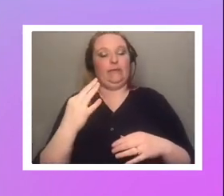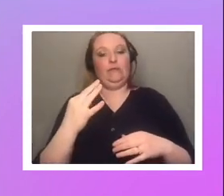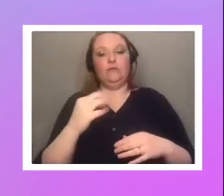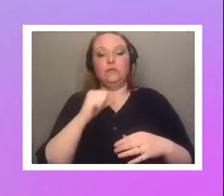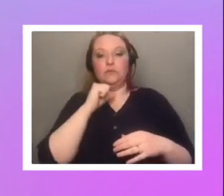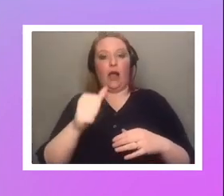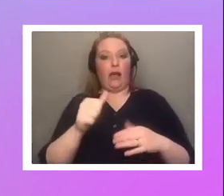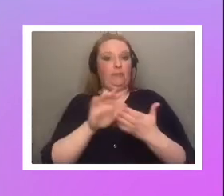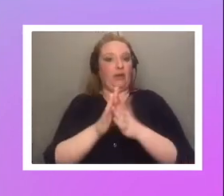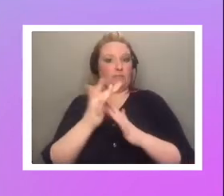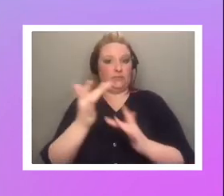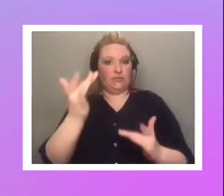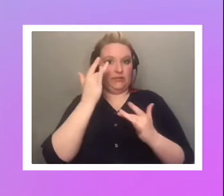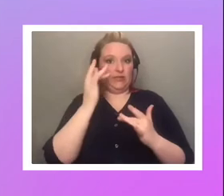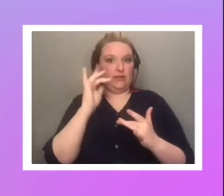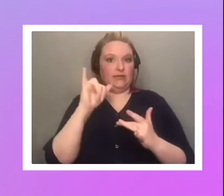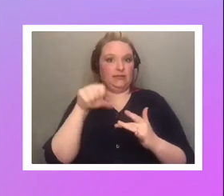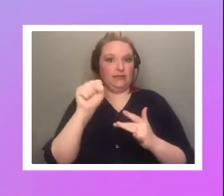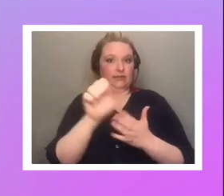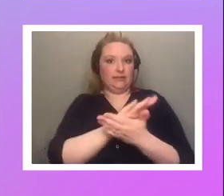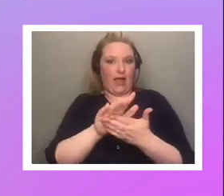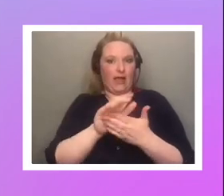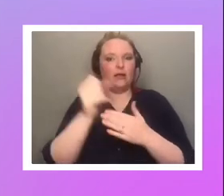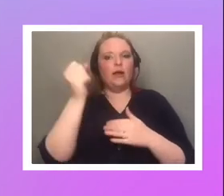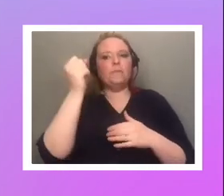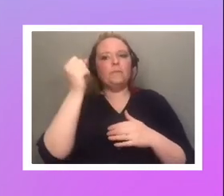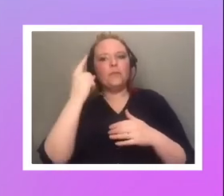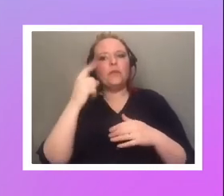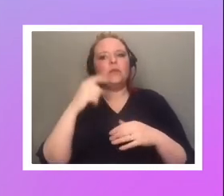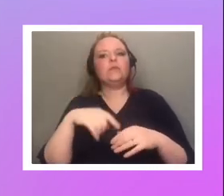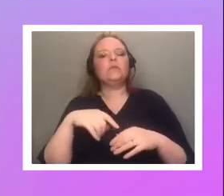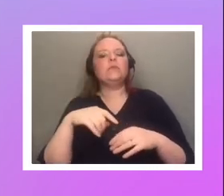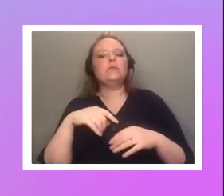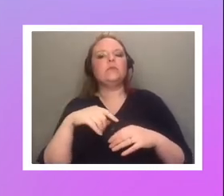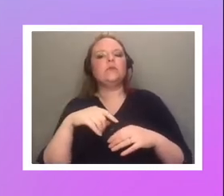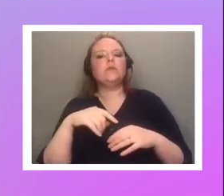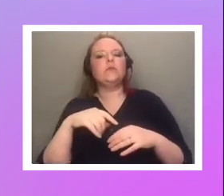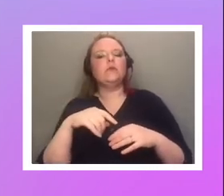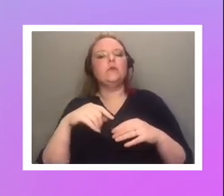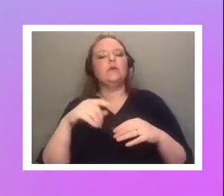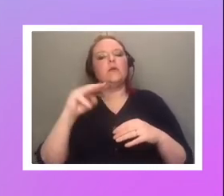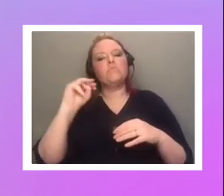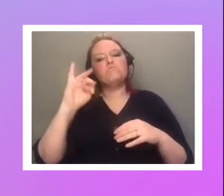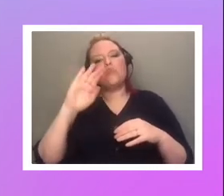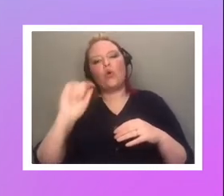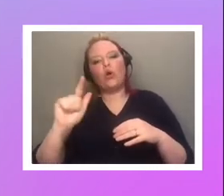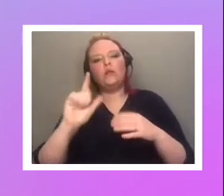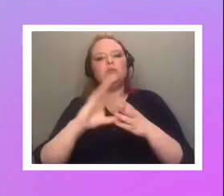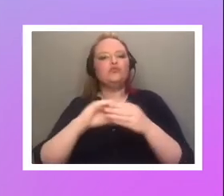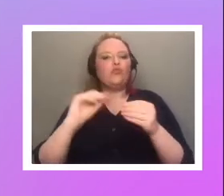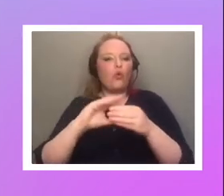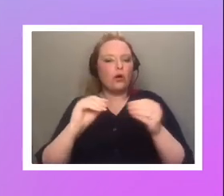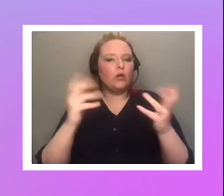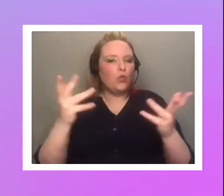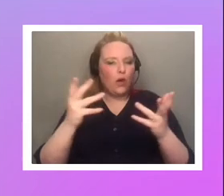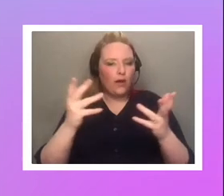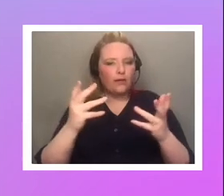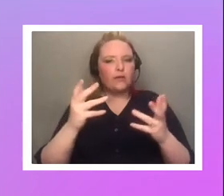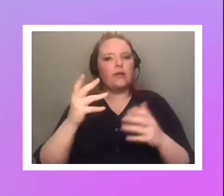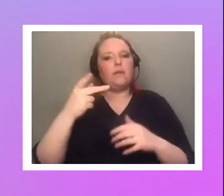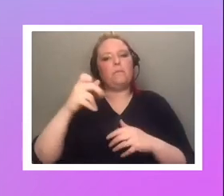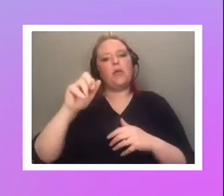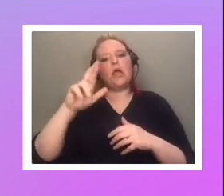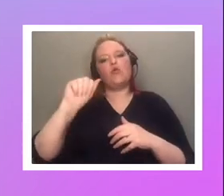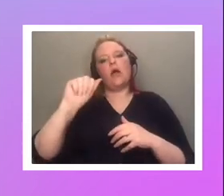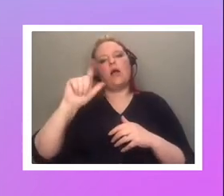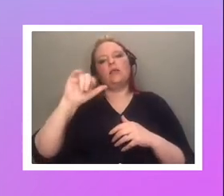make you sick, right? But basically, the moral of this little section is that parallax